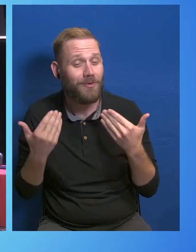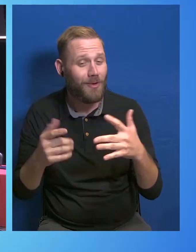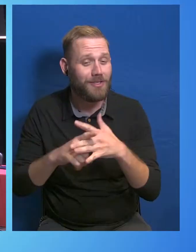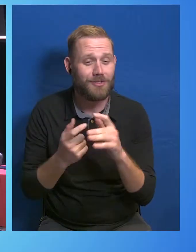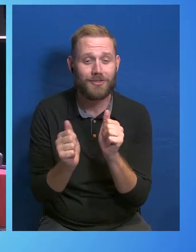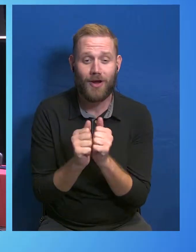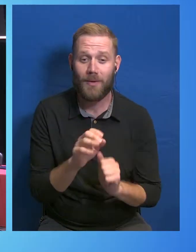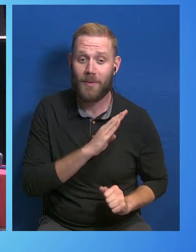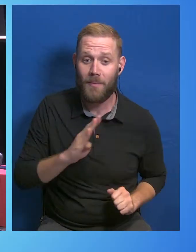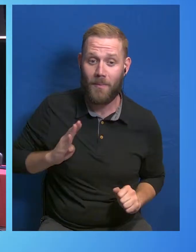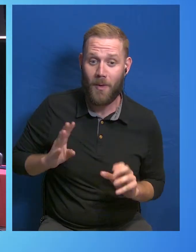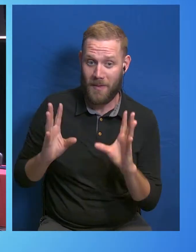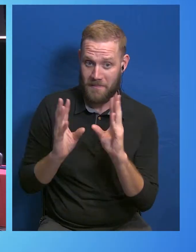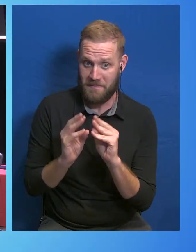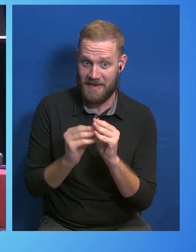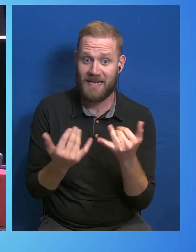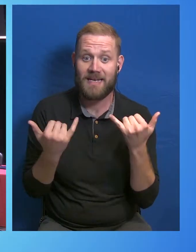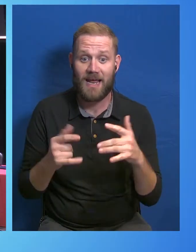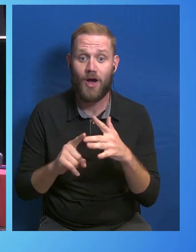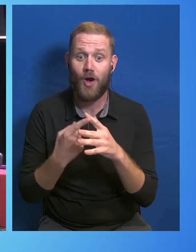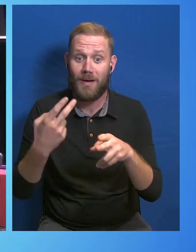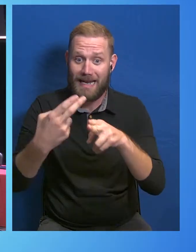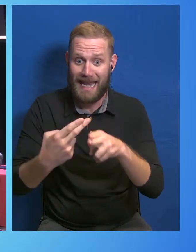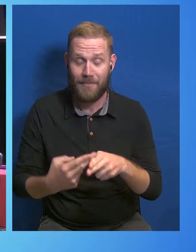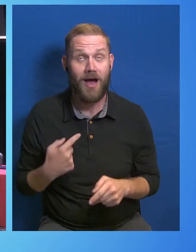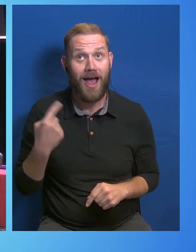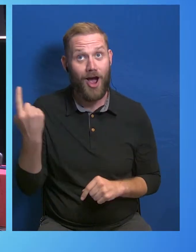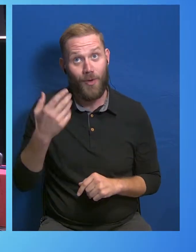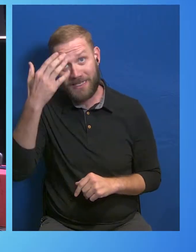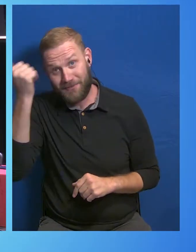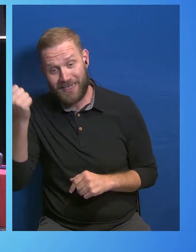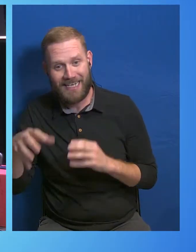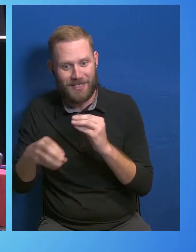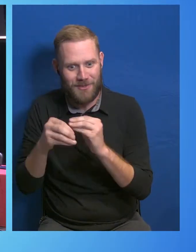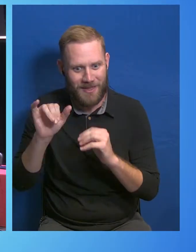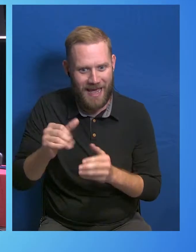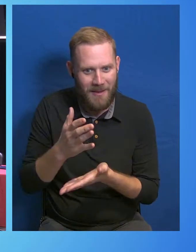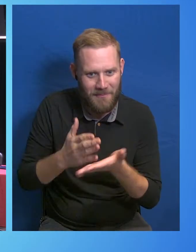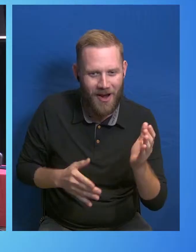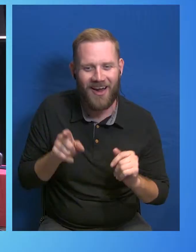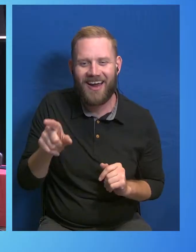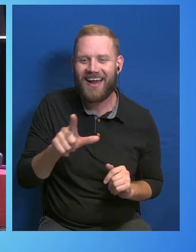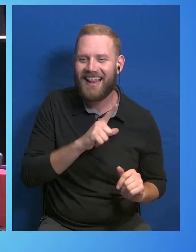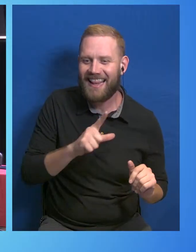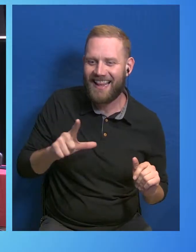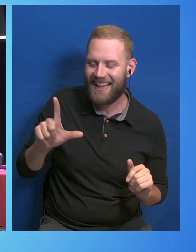We're going to start with roll call, which is something I always forget. Linda Bove.